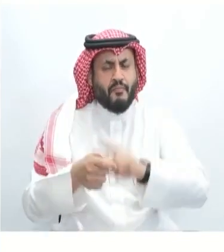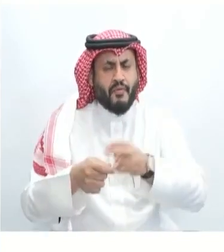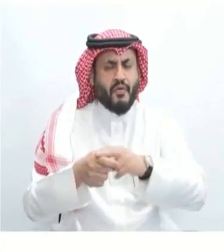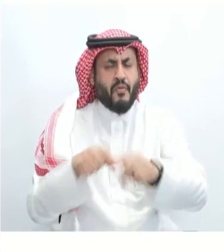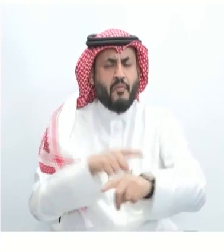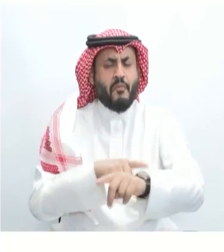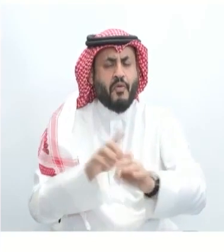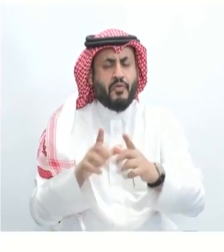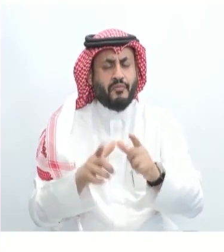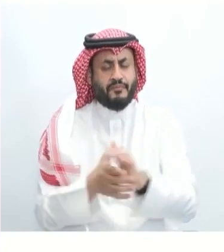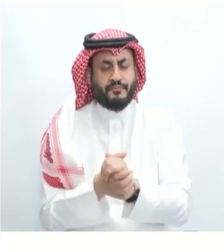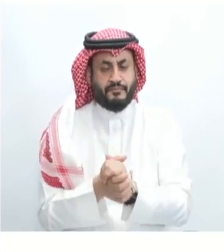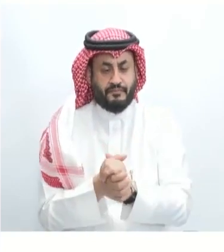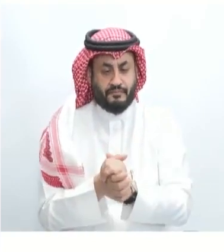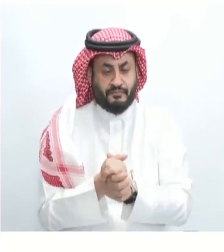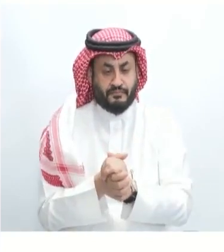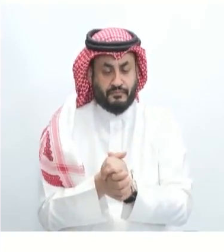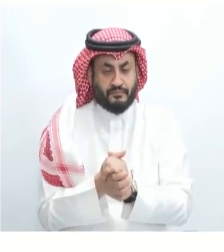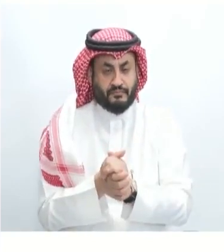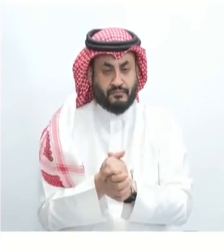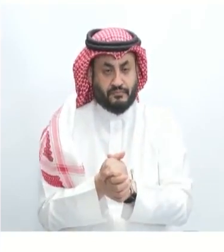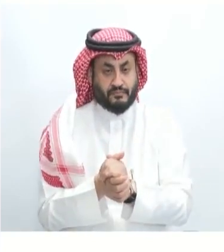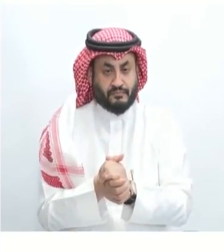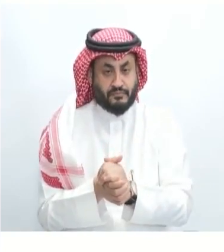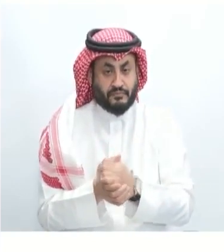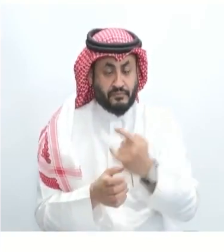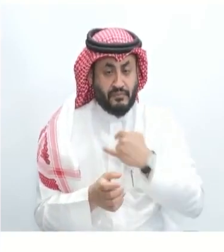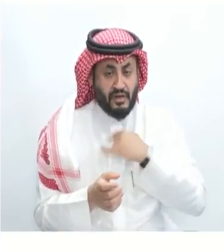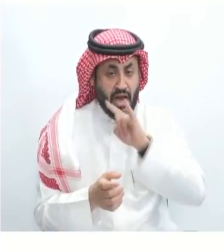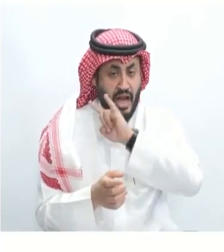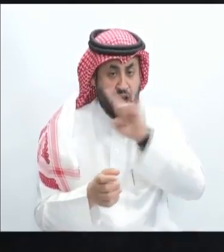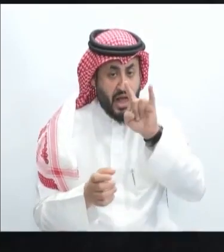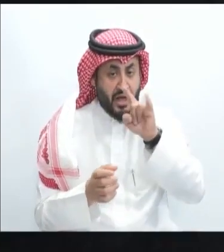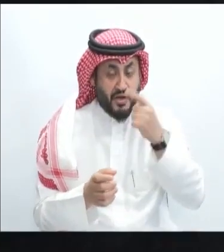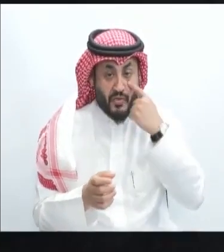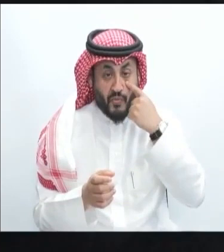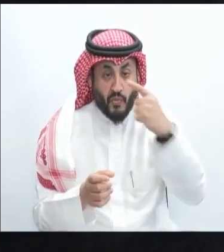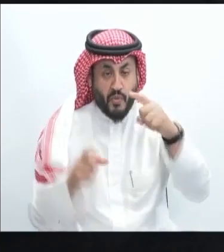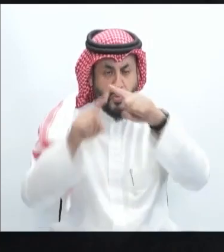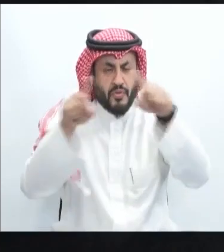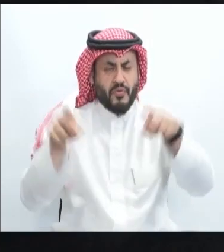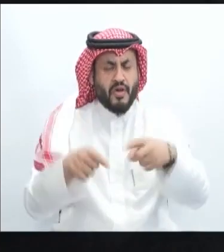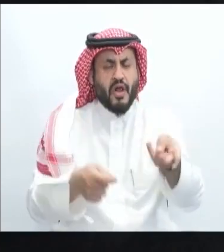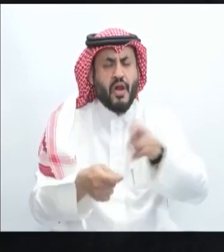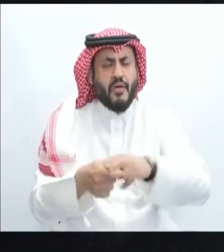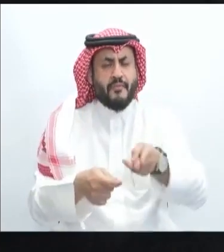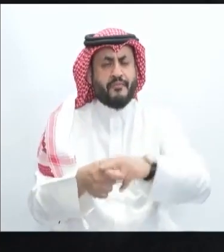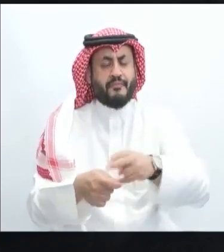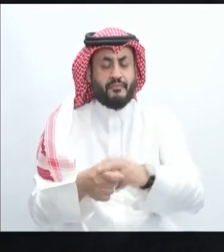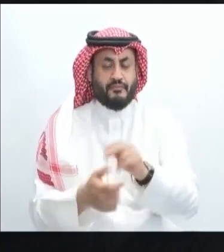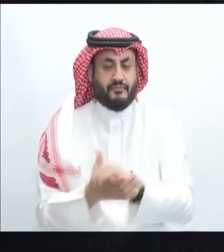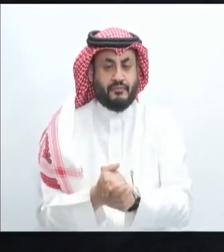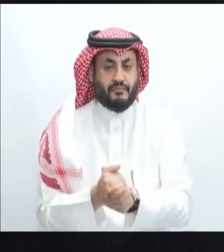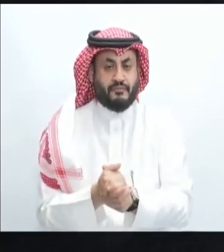shouldn't watch too much TV. Because if we watch too much TV, this is